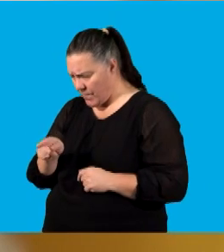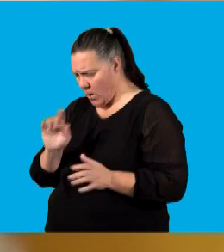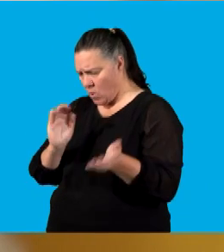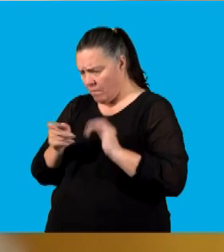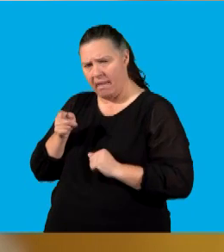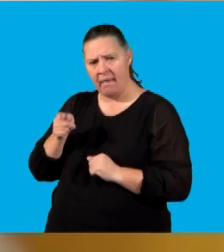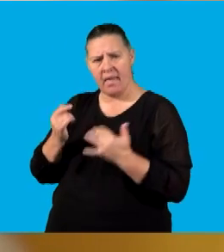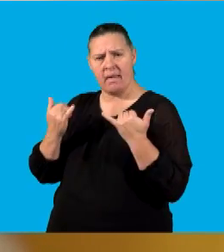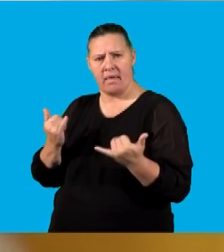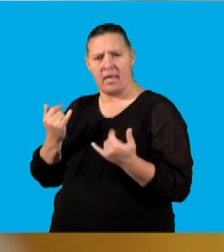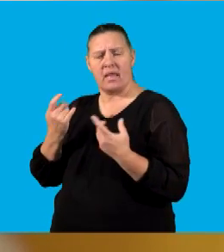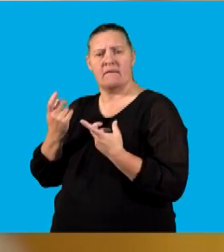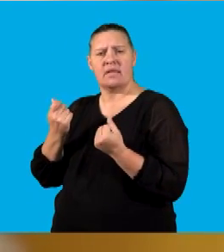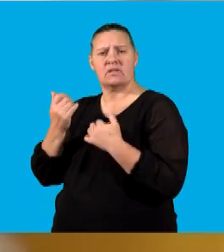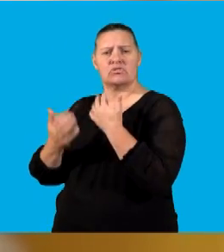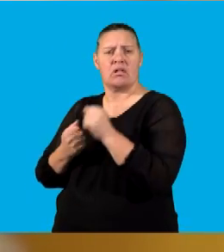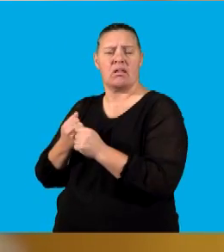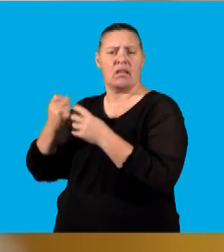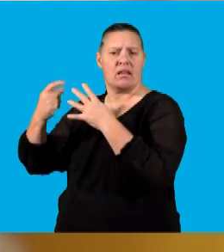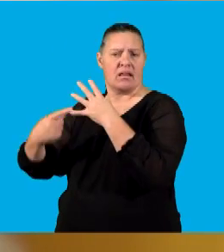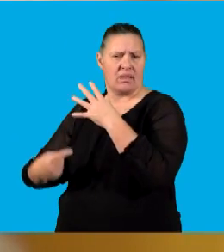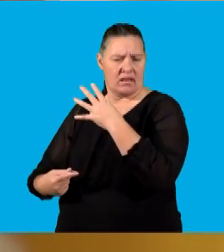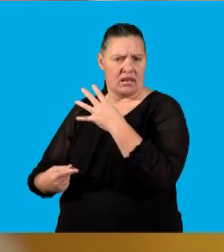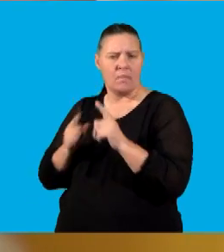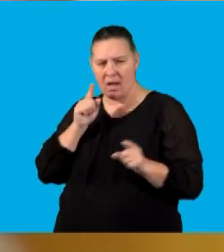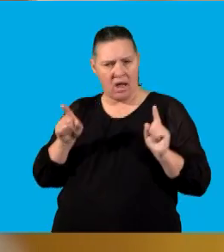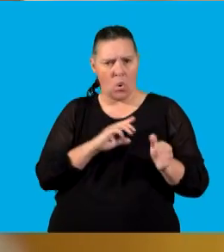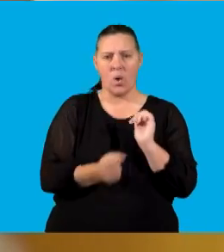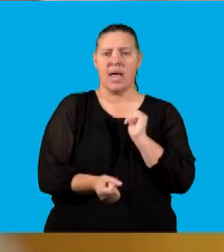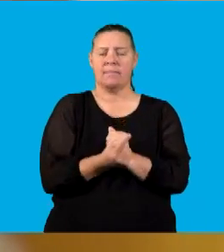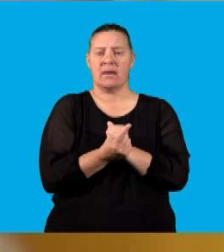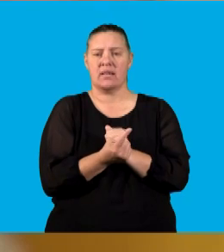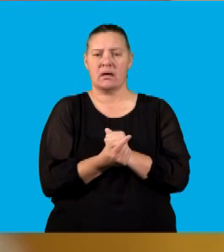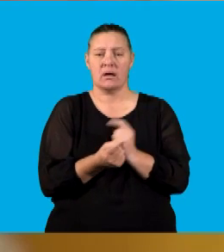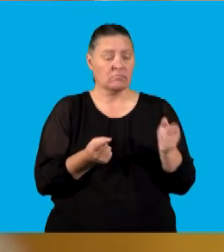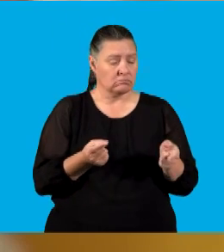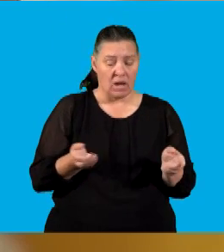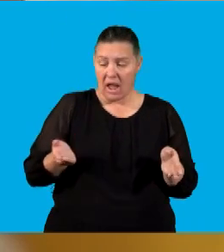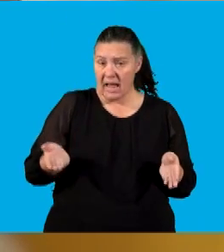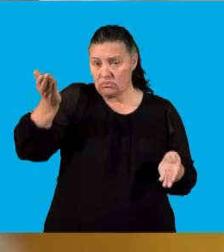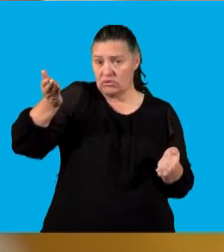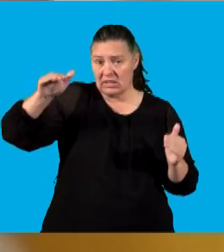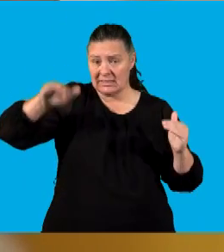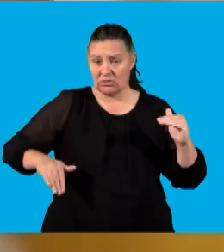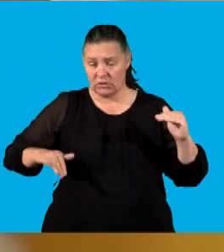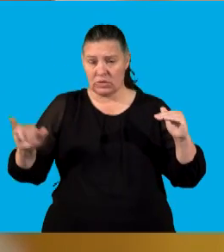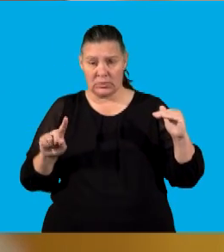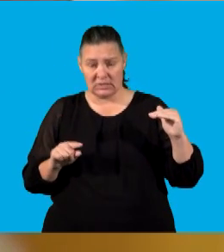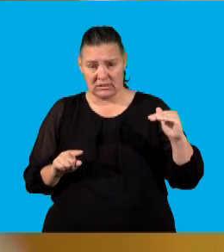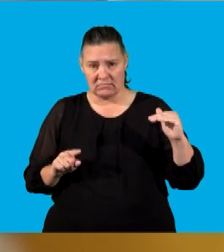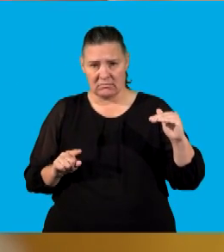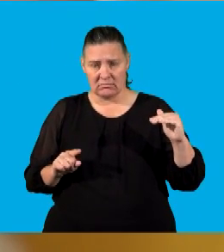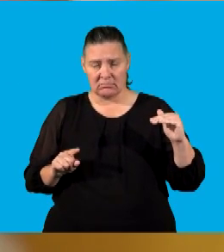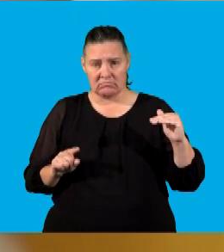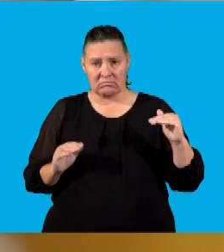we compare it with the current year's financial indicator. Then we look at what has happened. Has it increased or has it decreased?